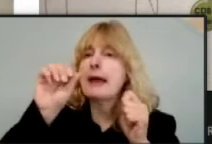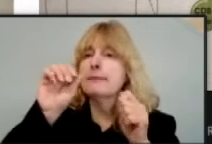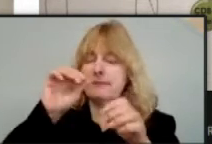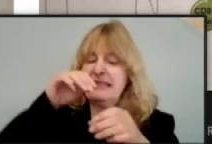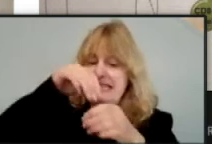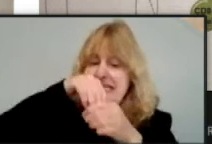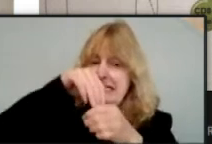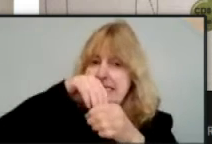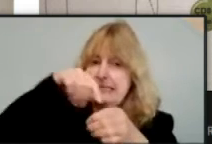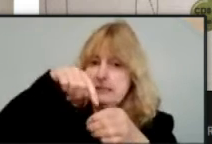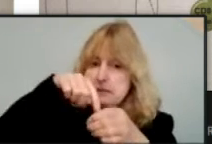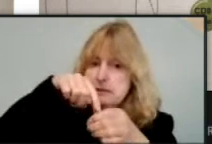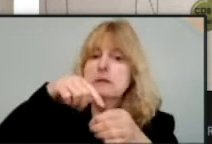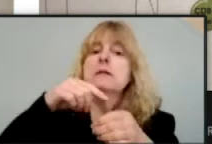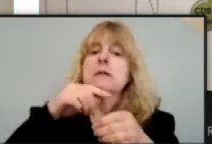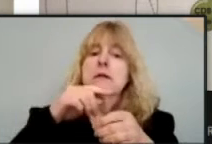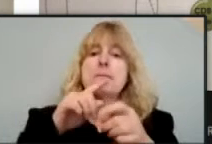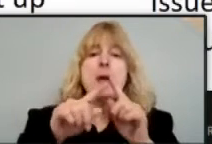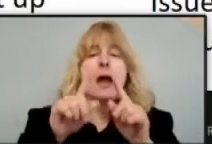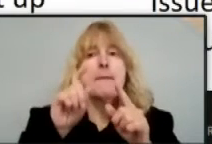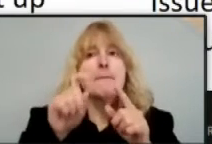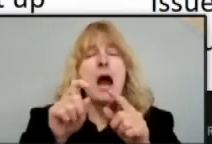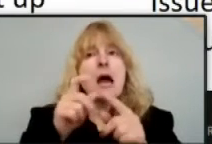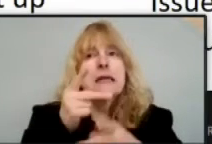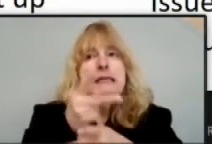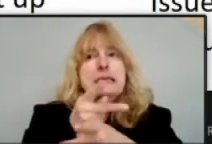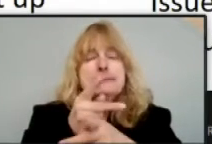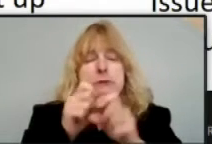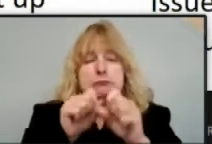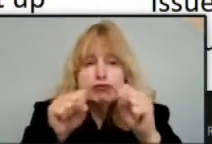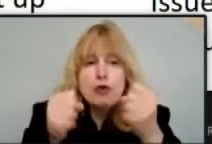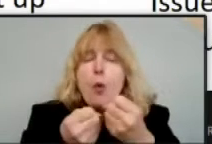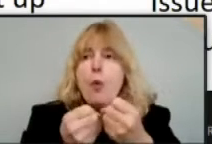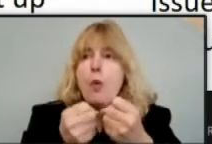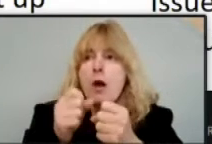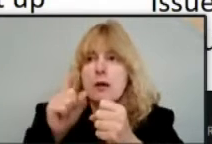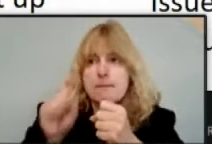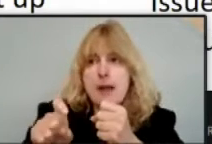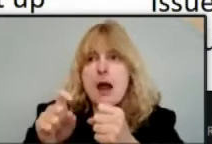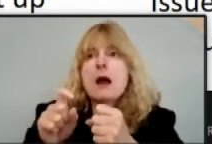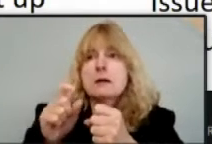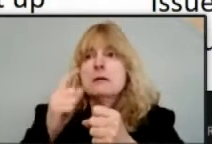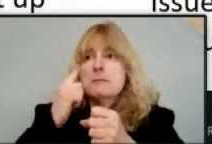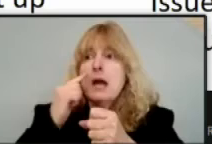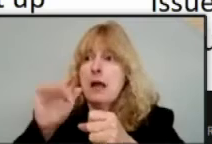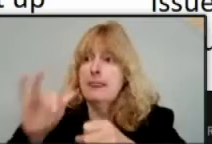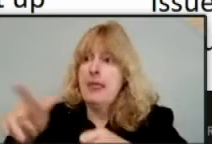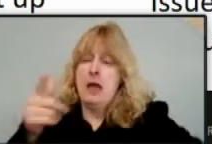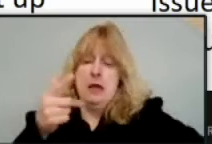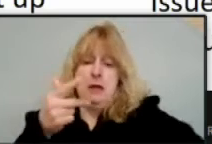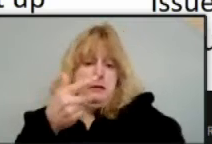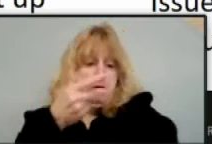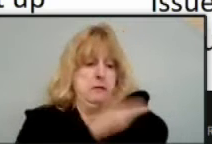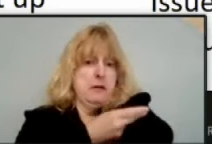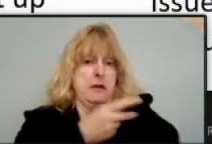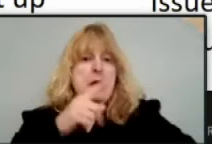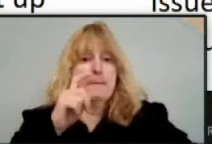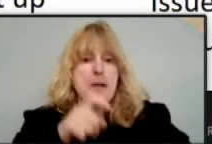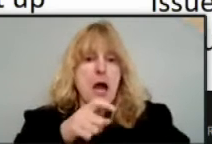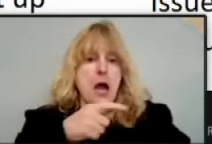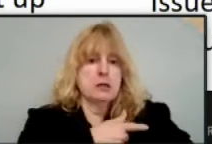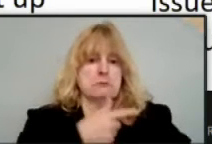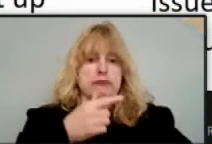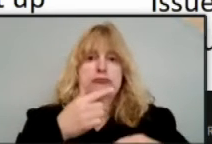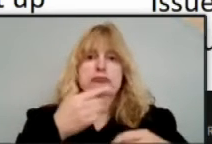this has to be stored carefully such that we know that the vaccine that's getting to the sites is taken care of and is in good